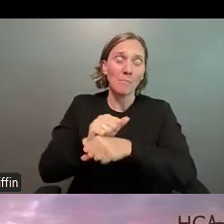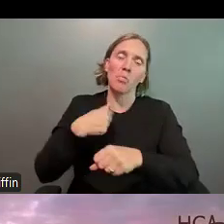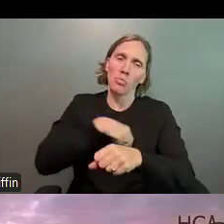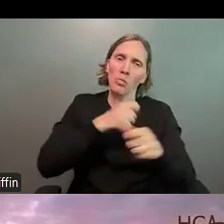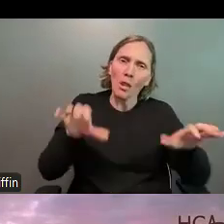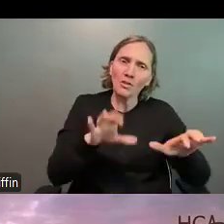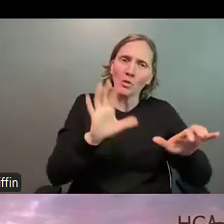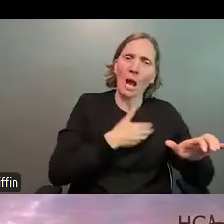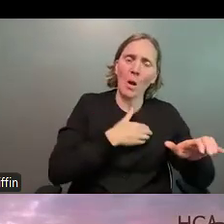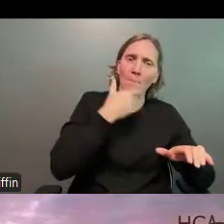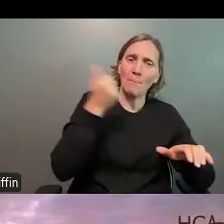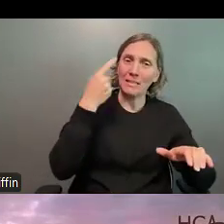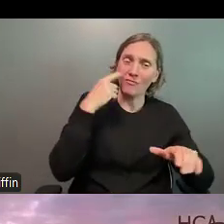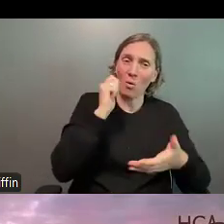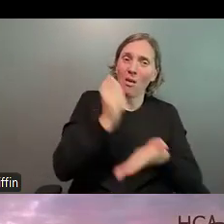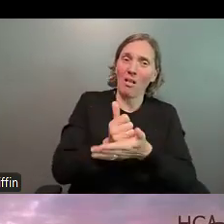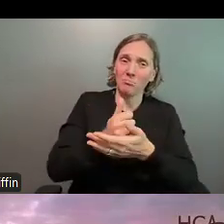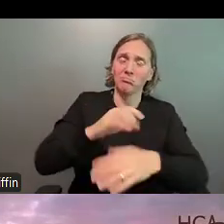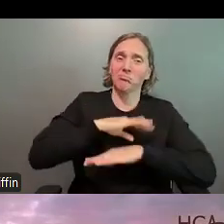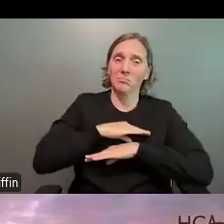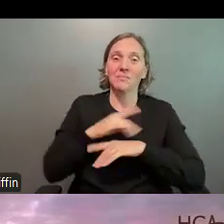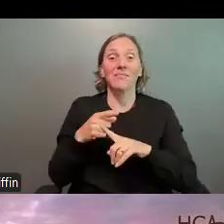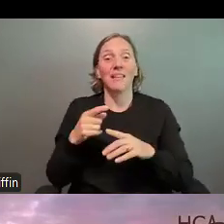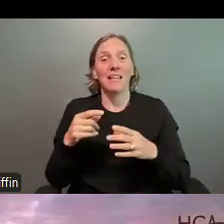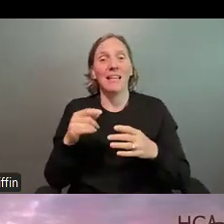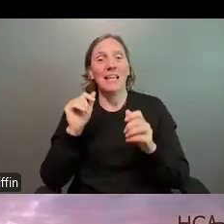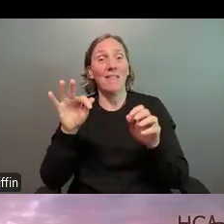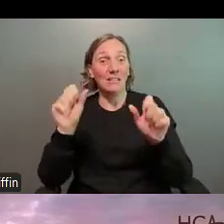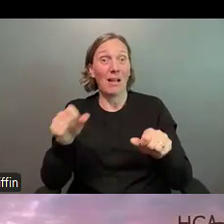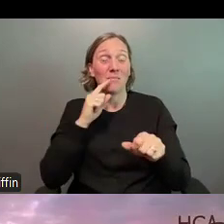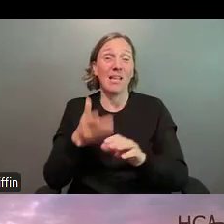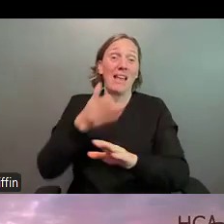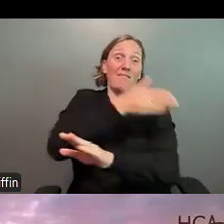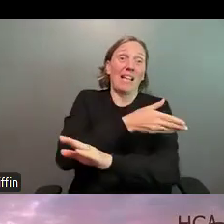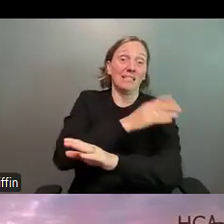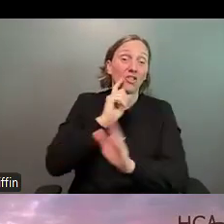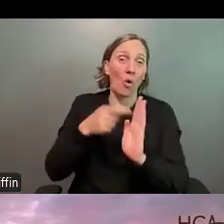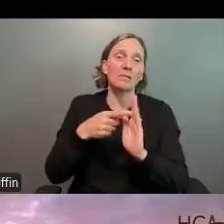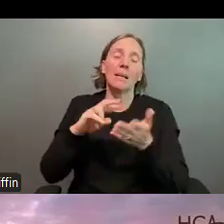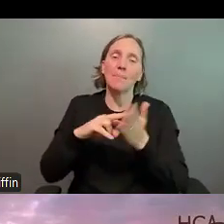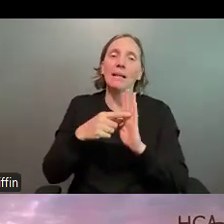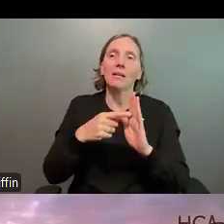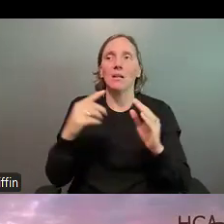Just, the more advance notice, the more likely we're able to get you connected to those services.